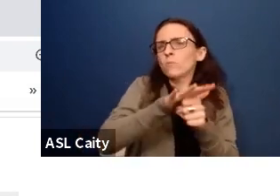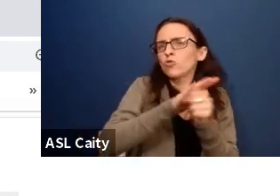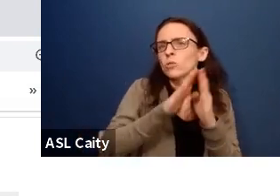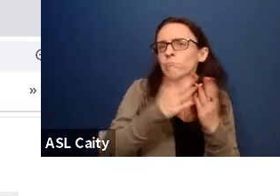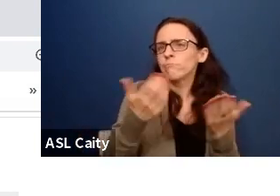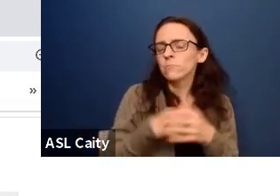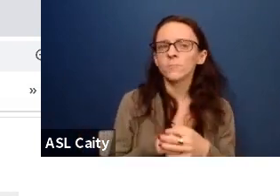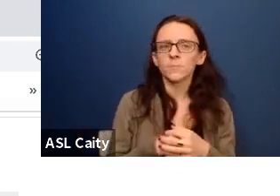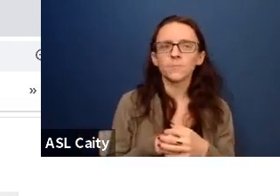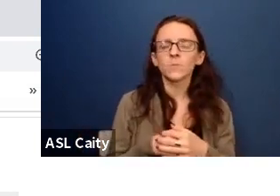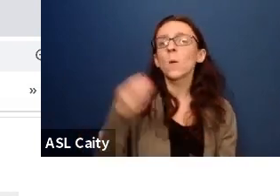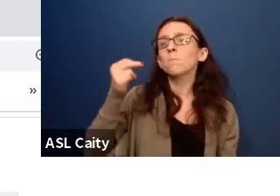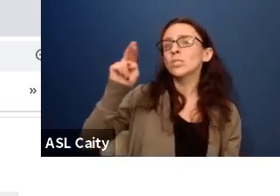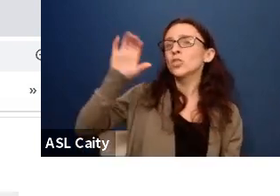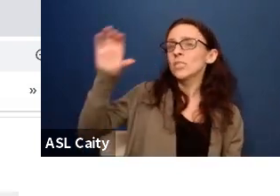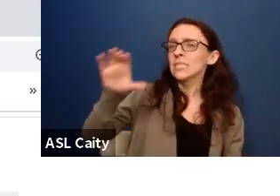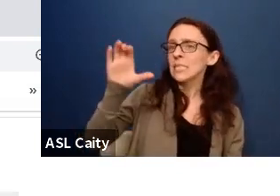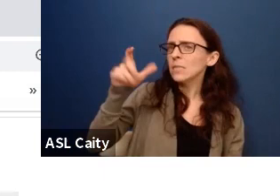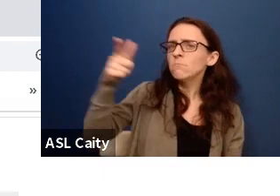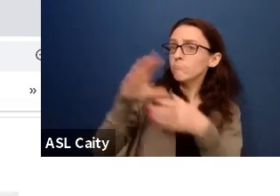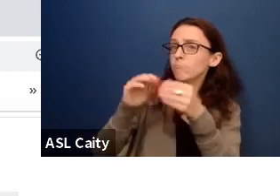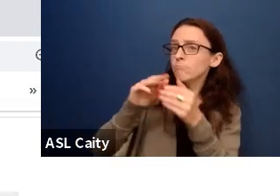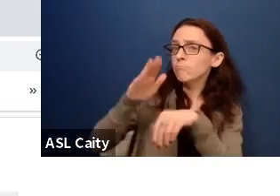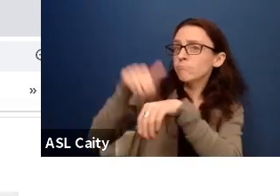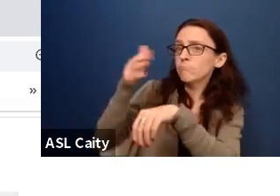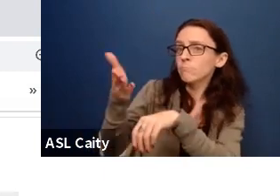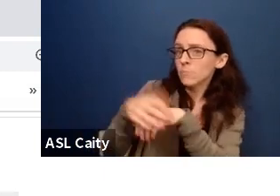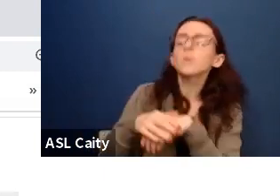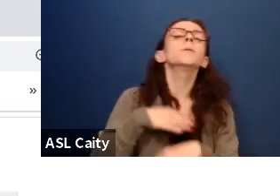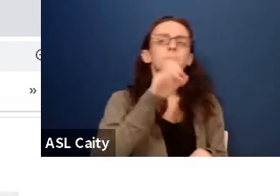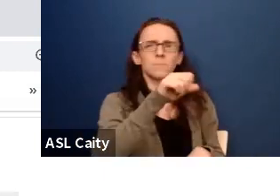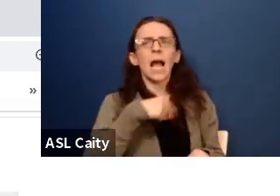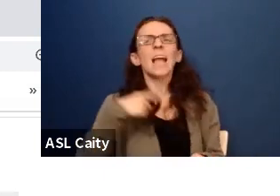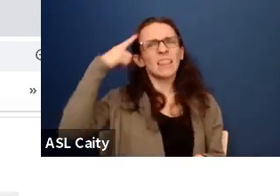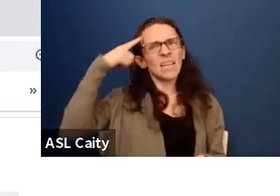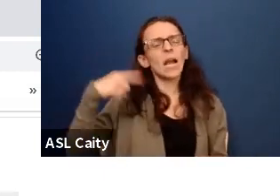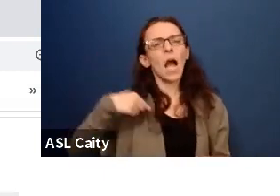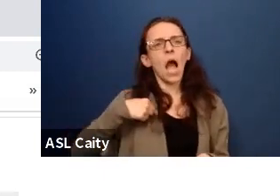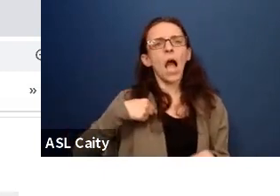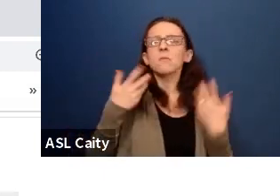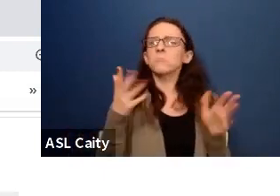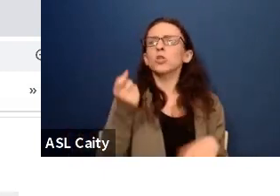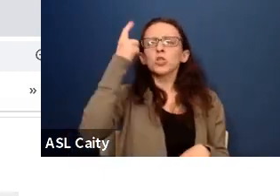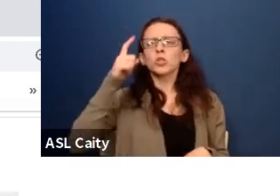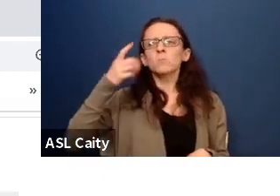Mr. Contreras, I think you were next. I thought I understood Mr. Kreger's request,